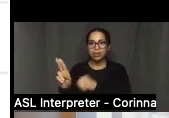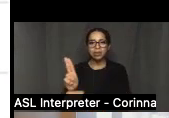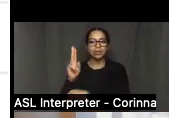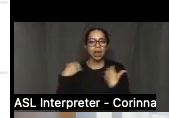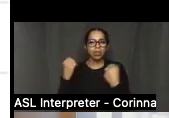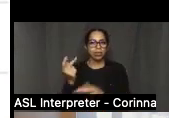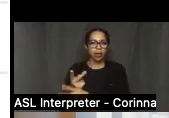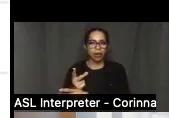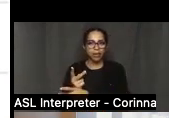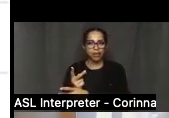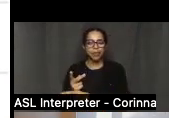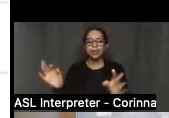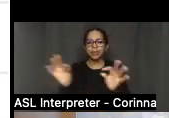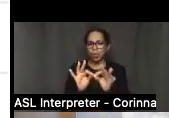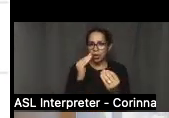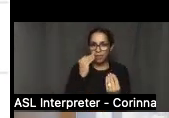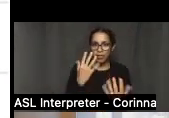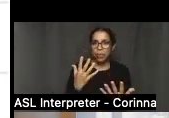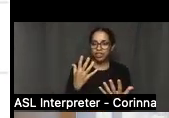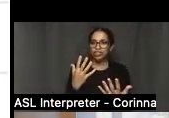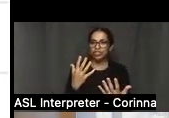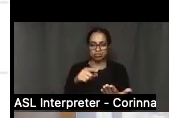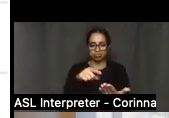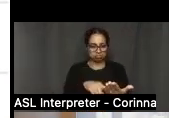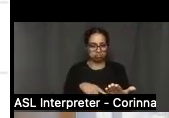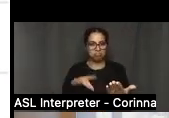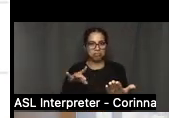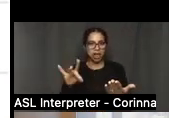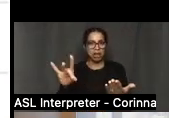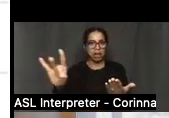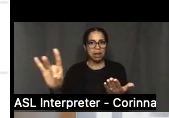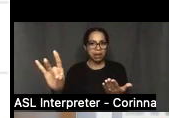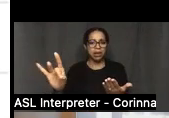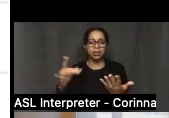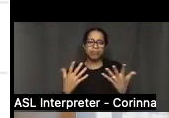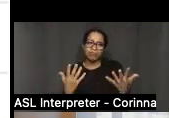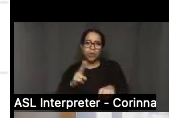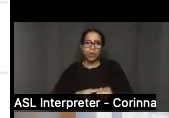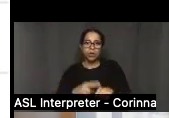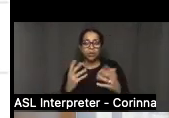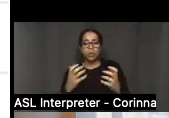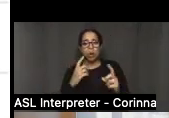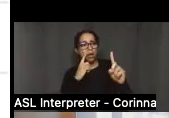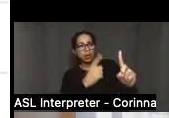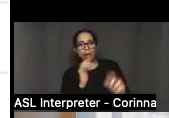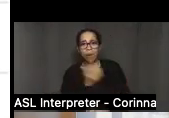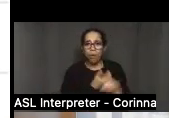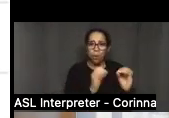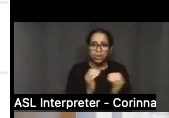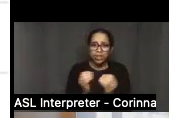important insights and information as we are all working to make our organizations, our services,